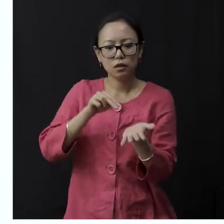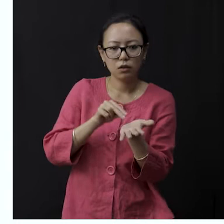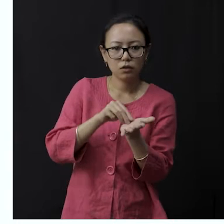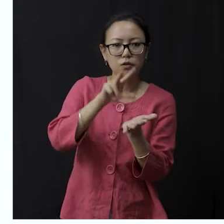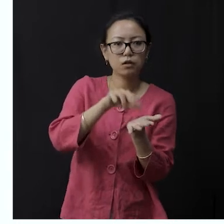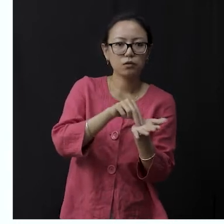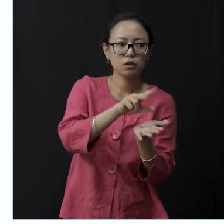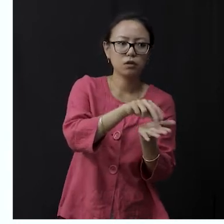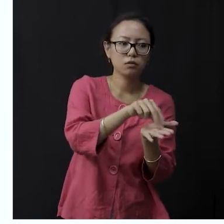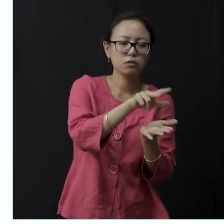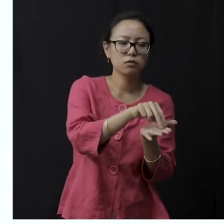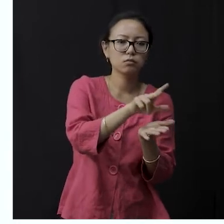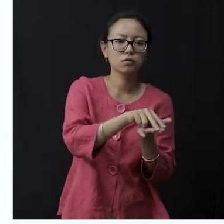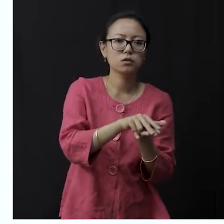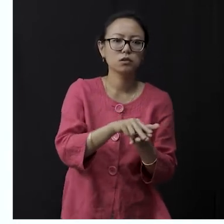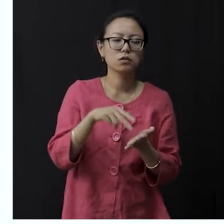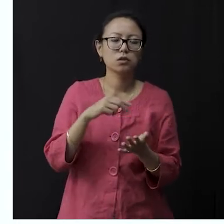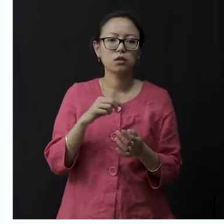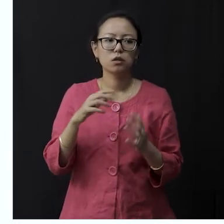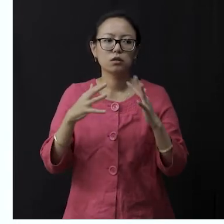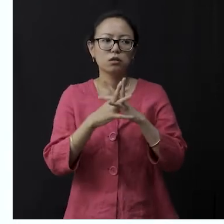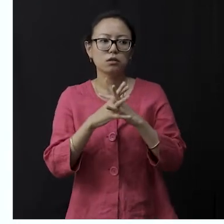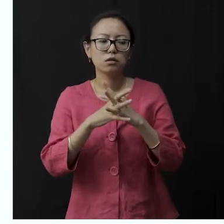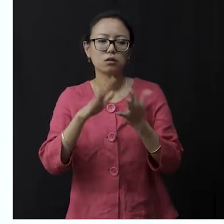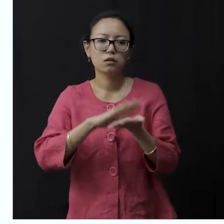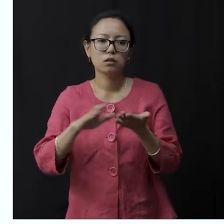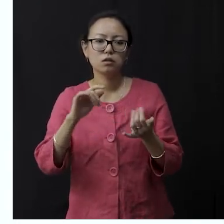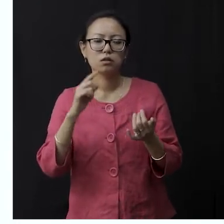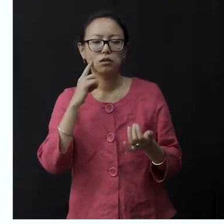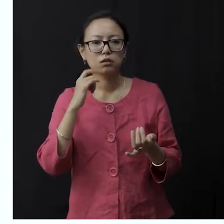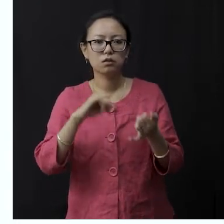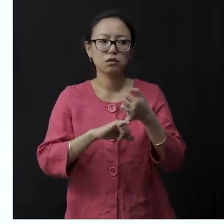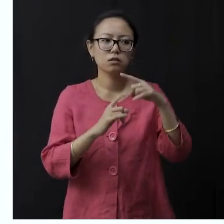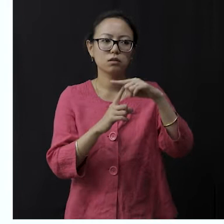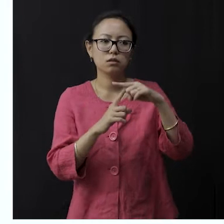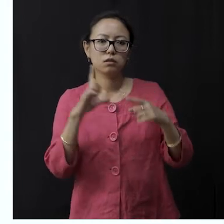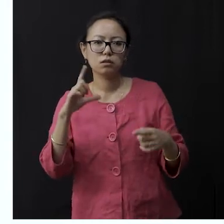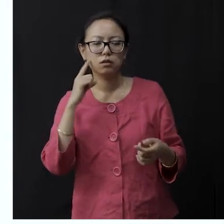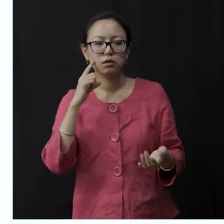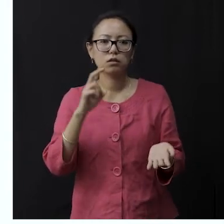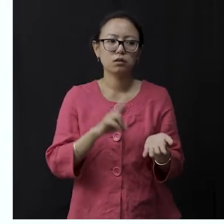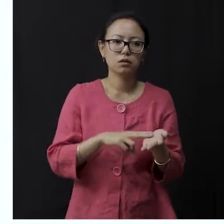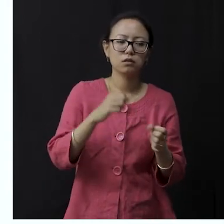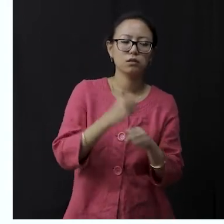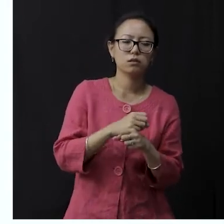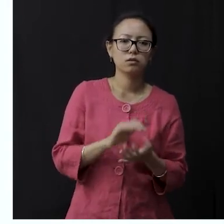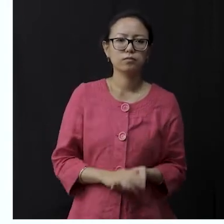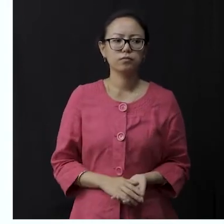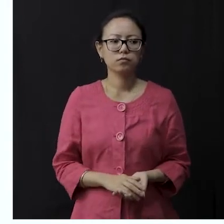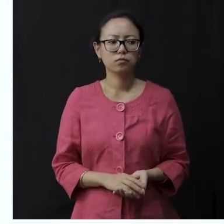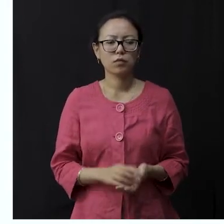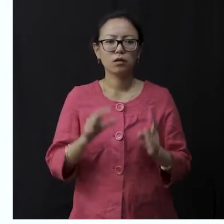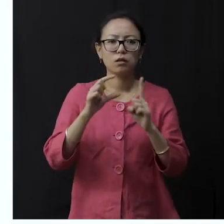right? Dewdrops are small drops of water seen in the morning. Early morning, when you wake up,